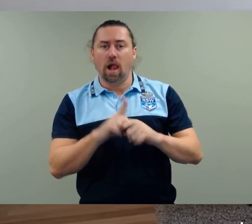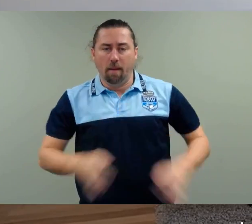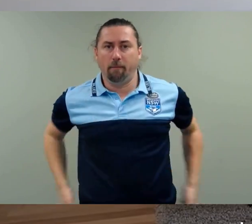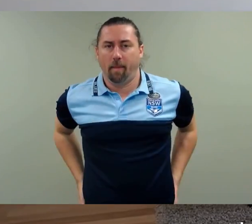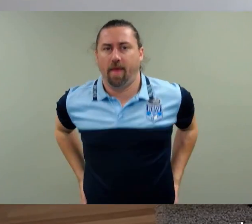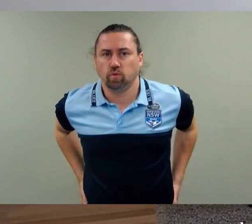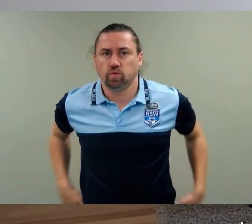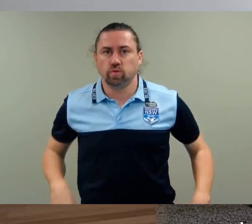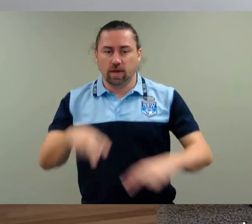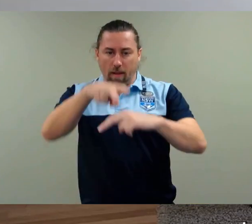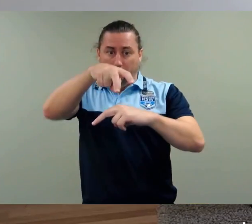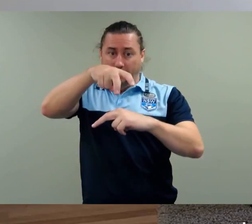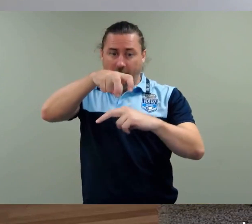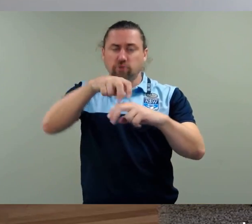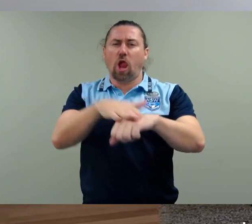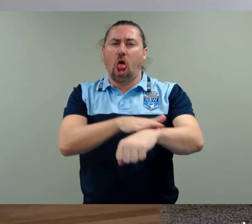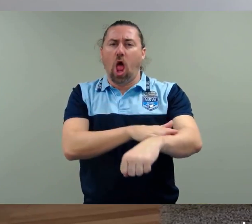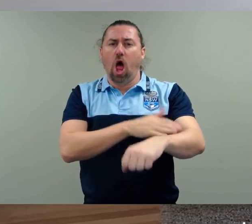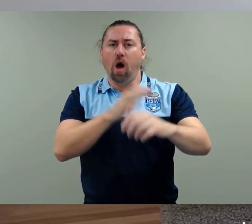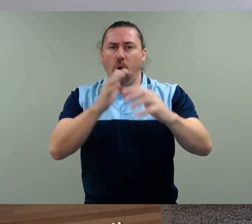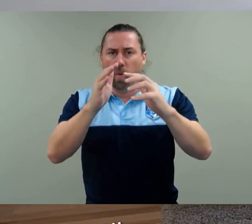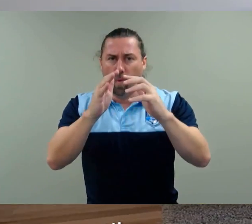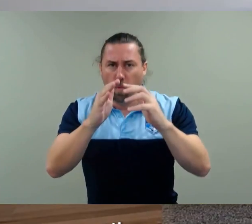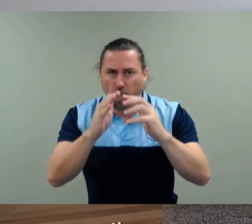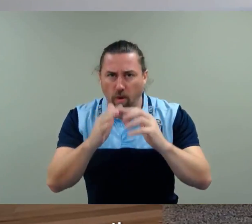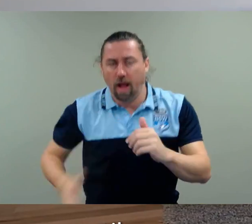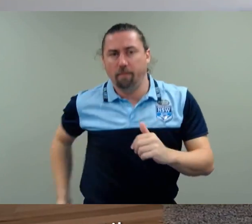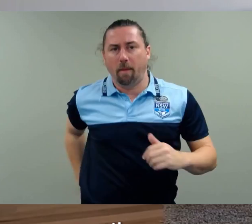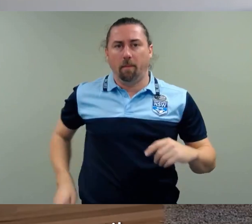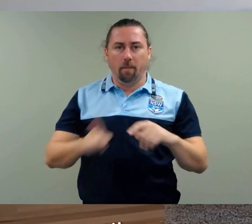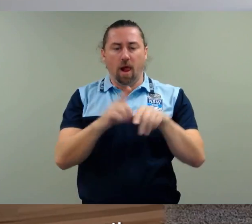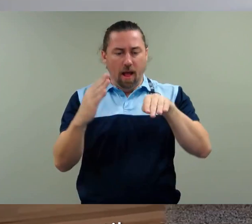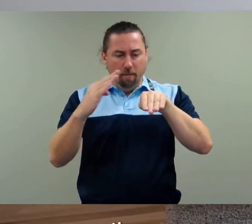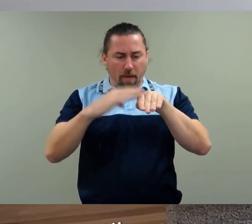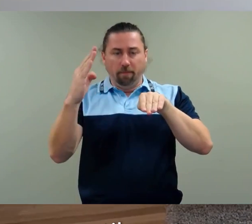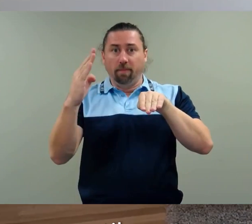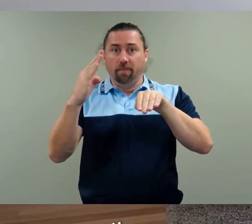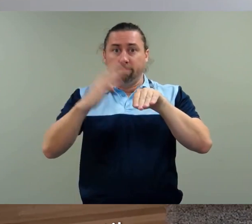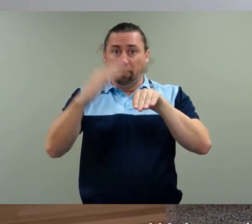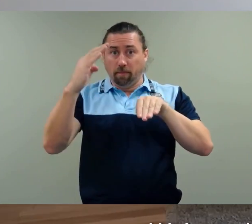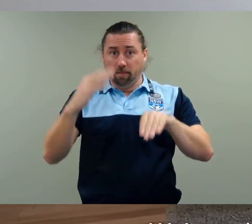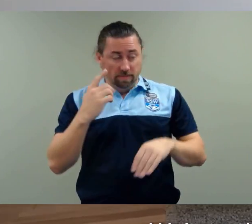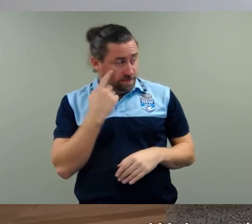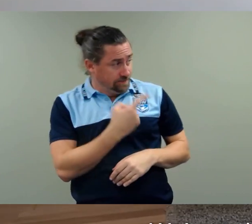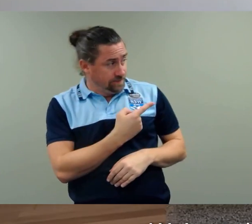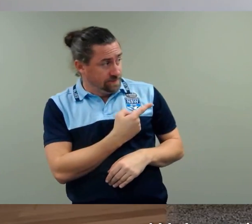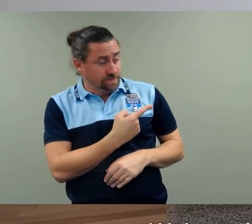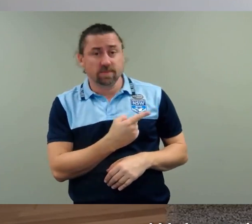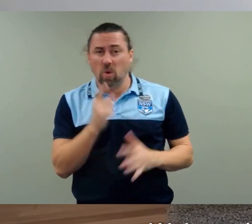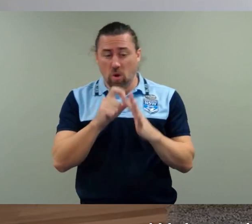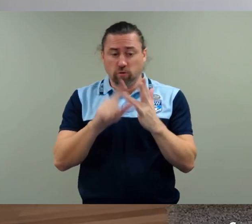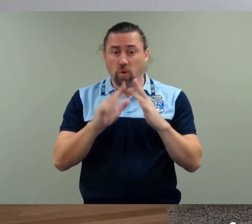chair, bending your knees, and slowly lowering down until you tap your bottom on the end of the chair. We're going to perform